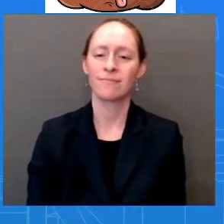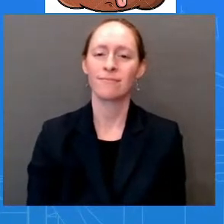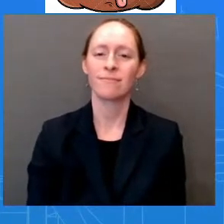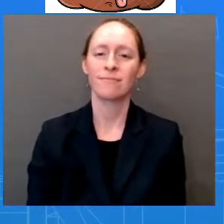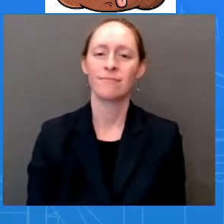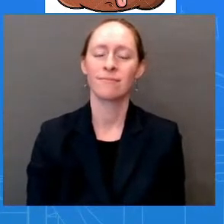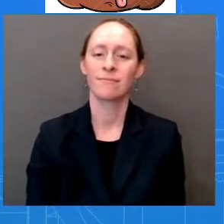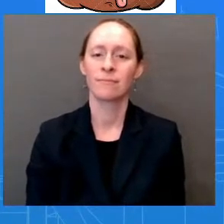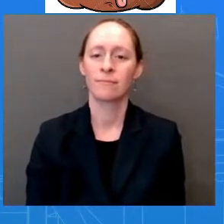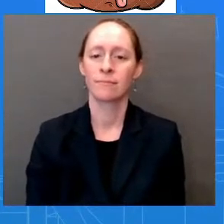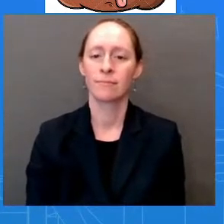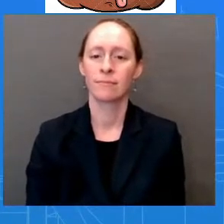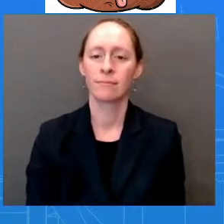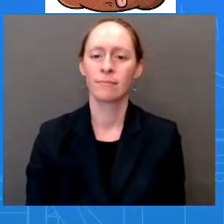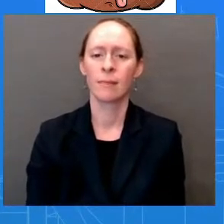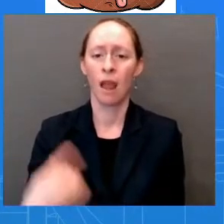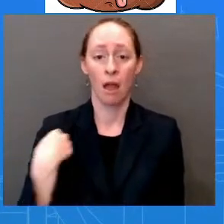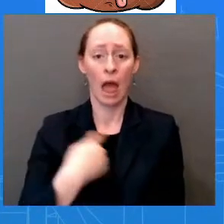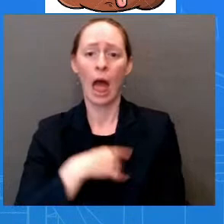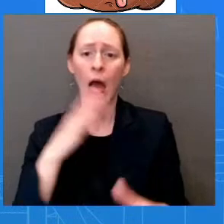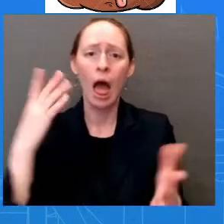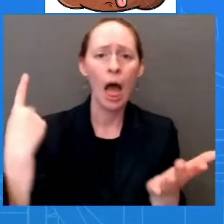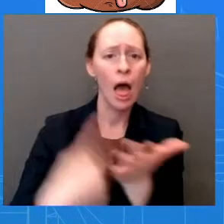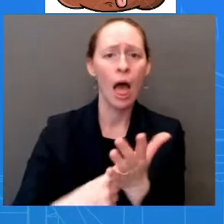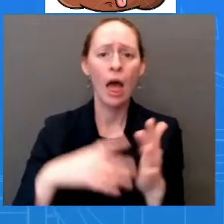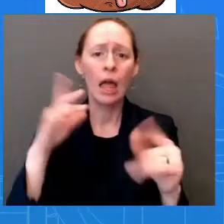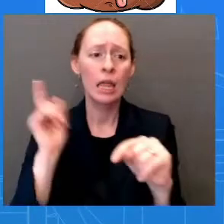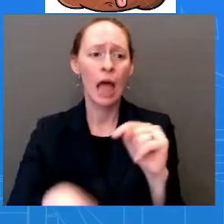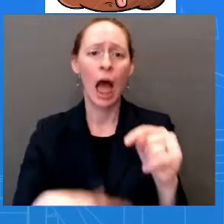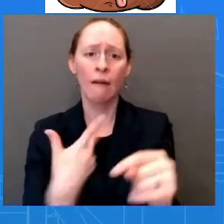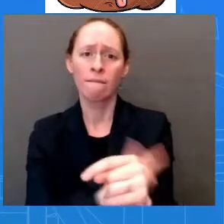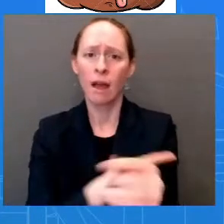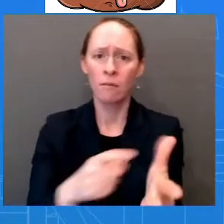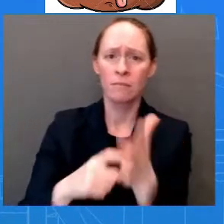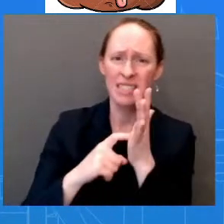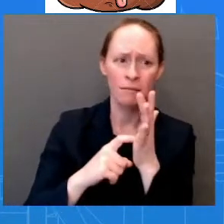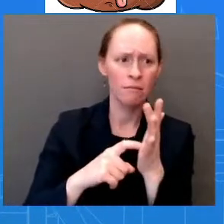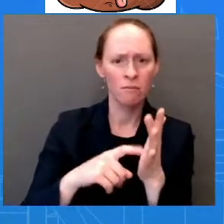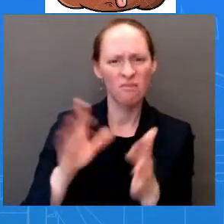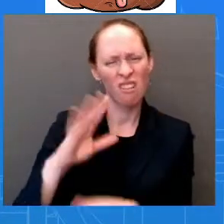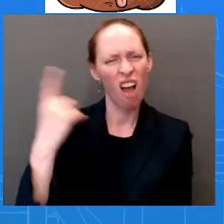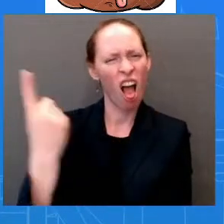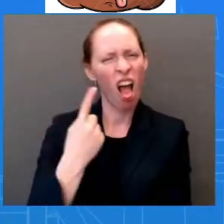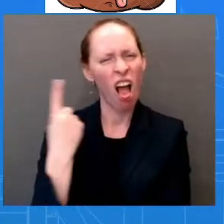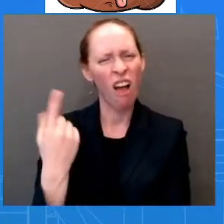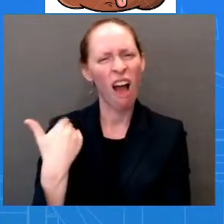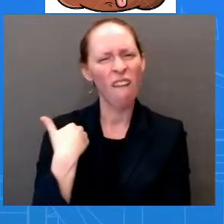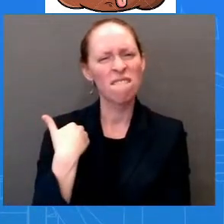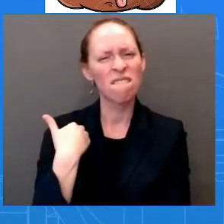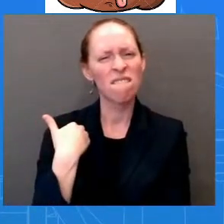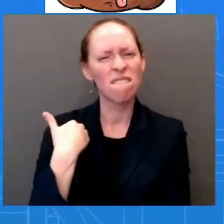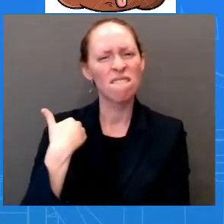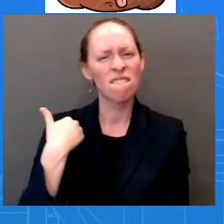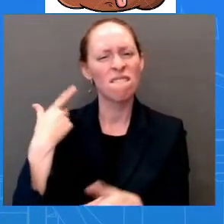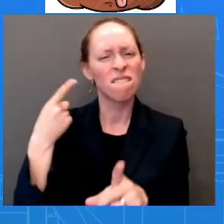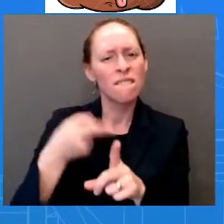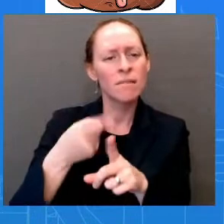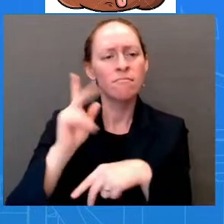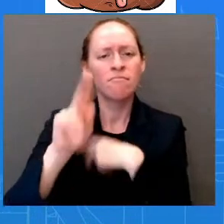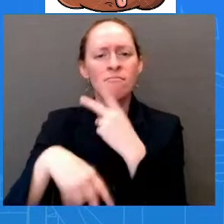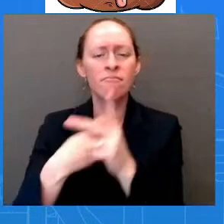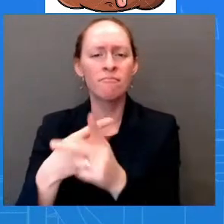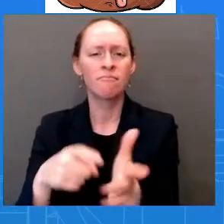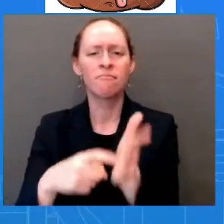vaccine mandates, we've had them forever, right? George Washington had a vaccine mandate. Well, they weren't quite vaccines then, but they